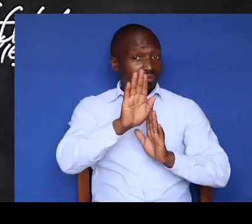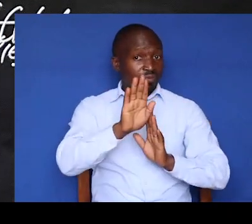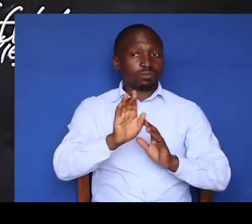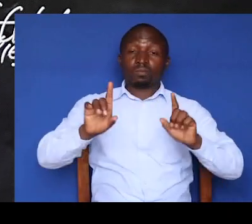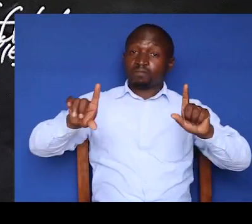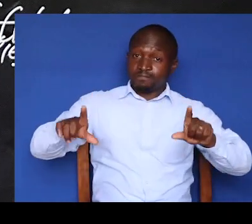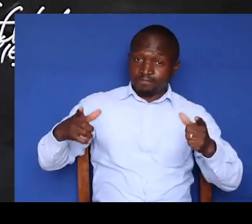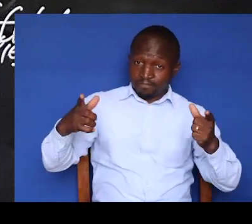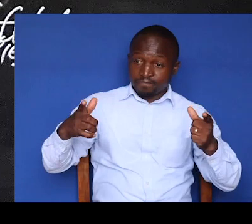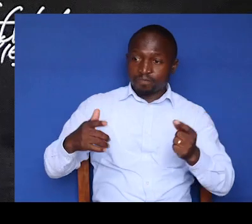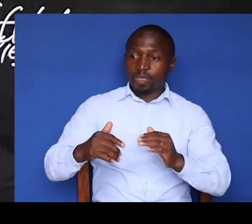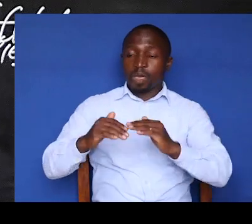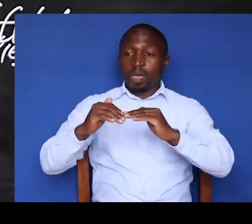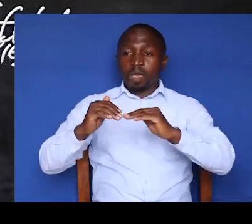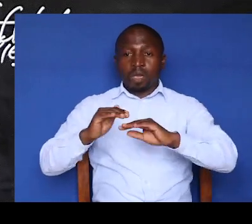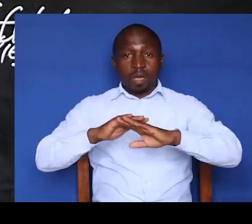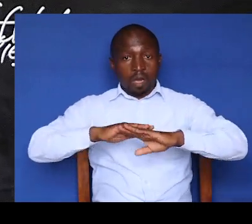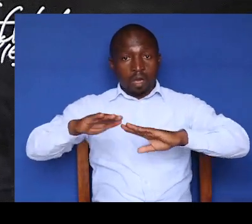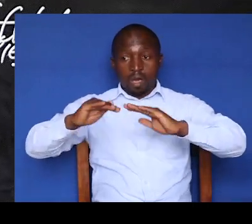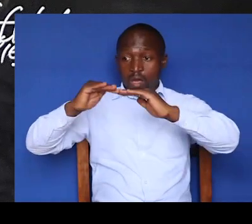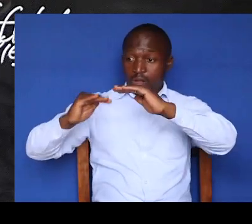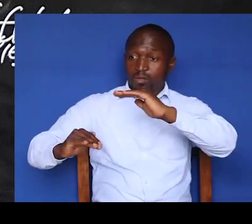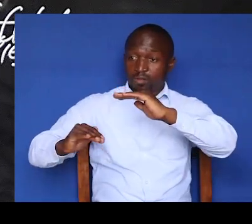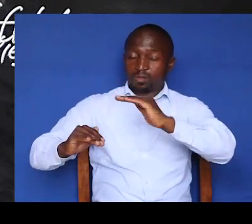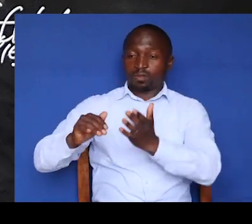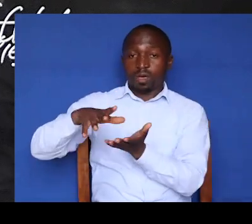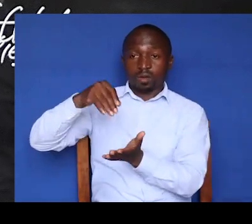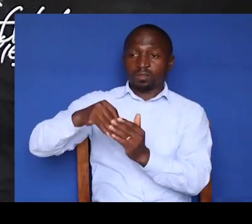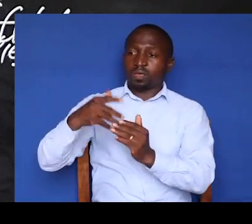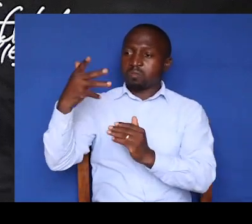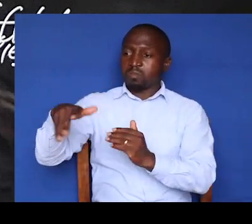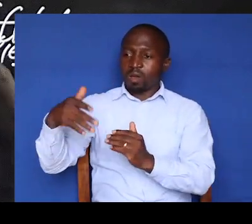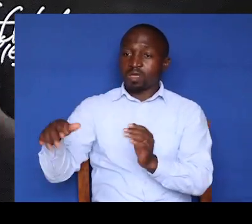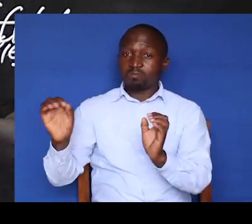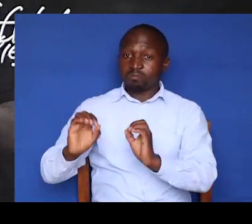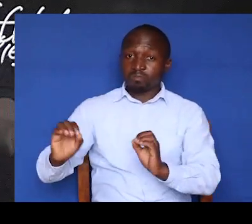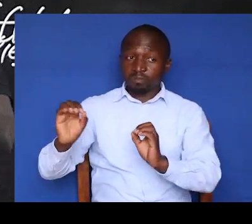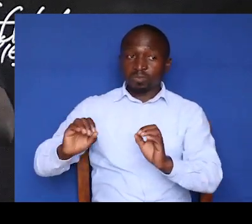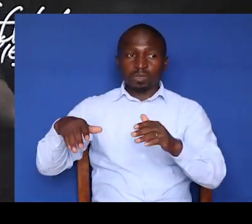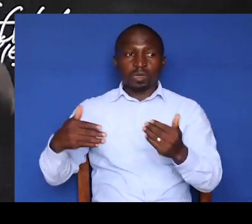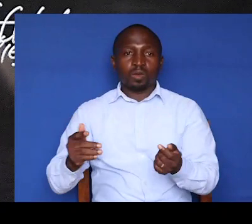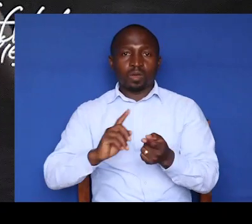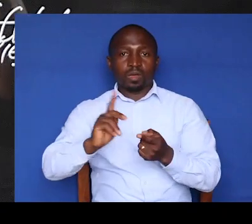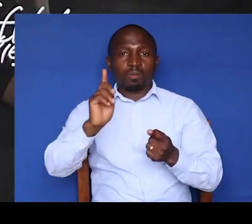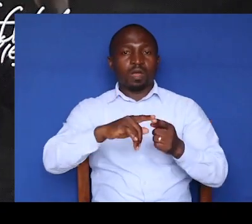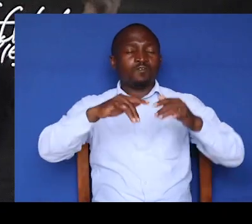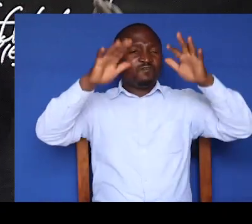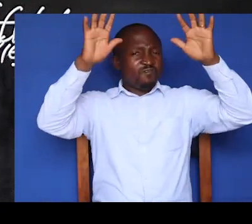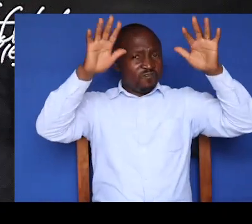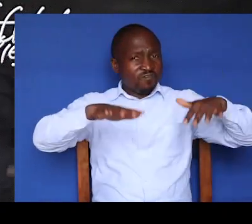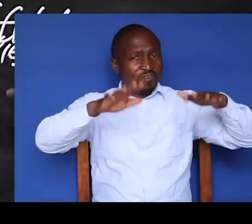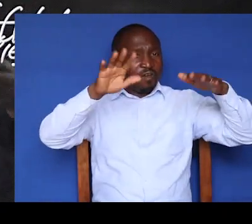where the ground less saturated with water, even if there is occurrence of heavy